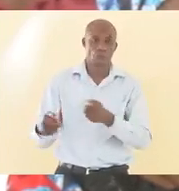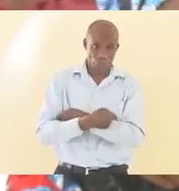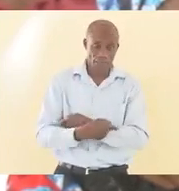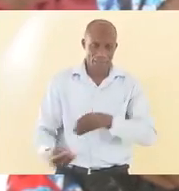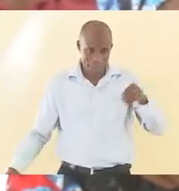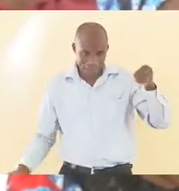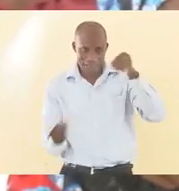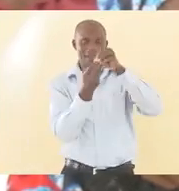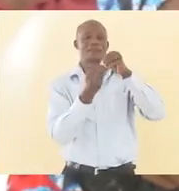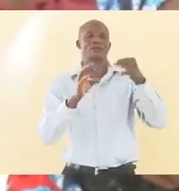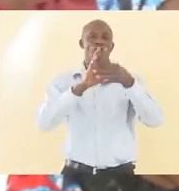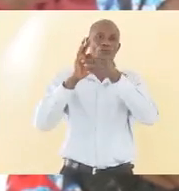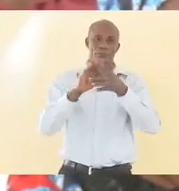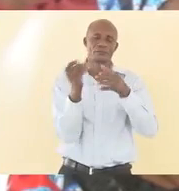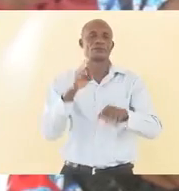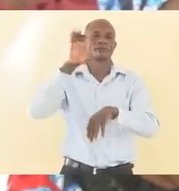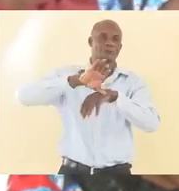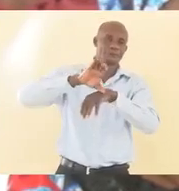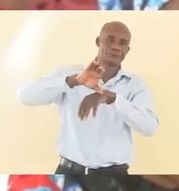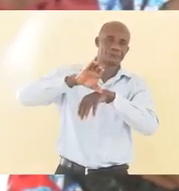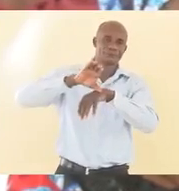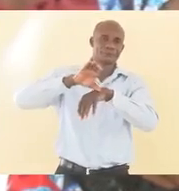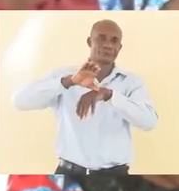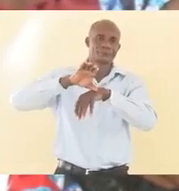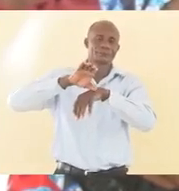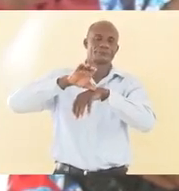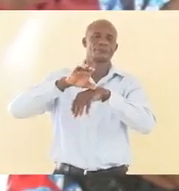added unity of the church.